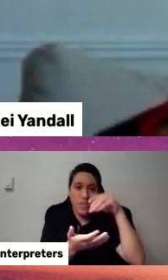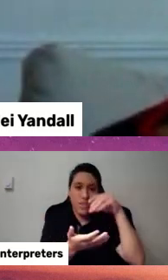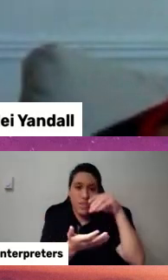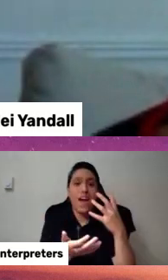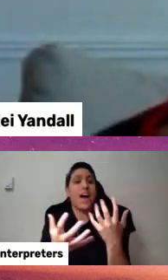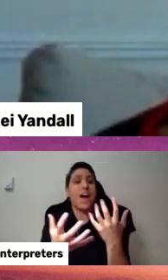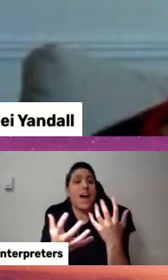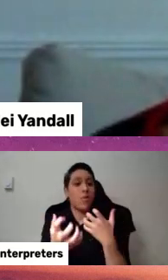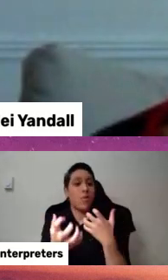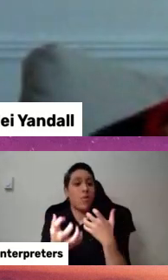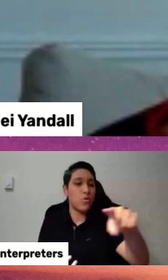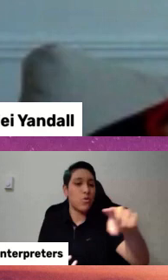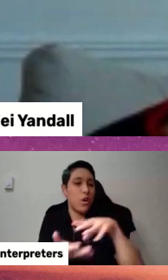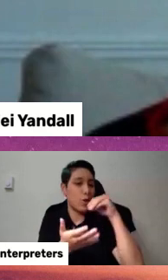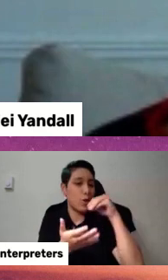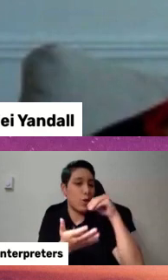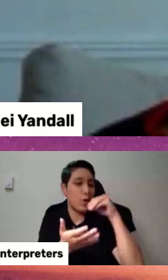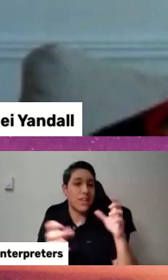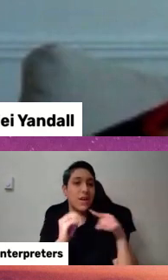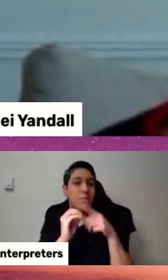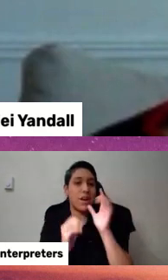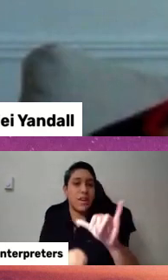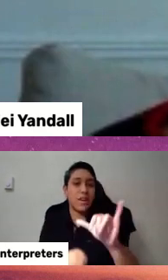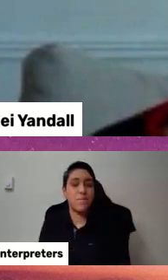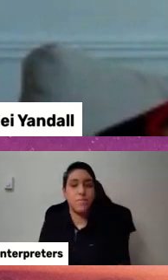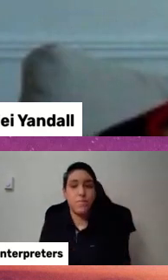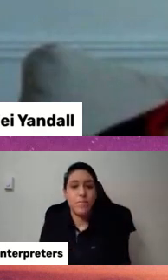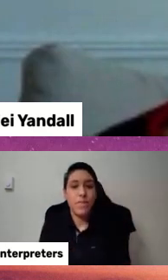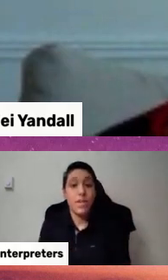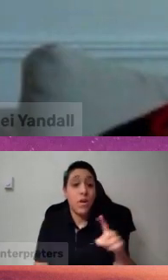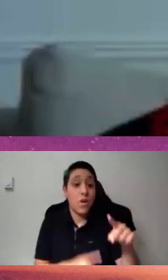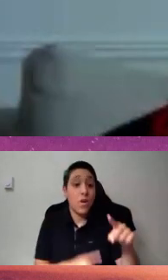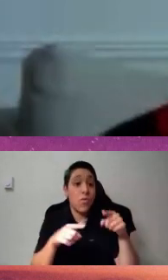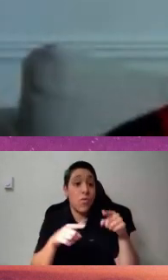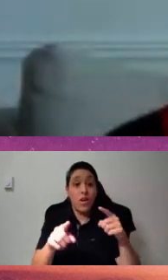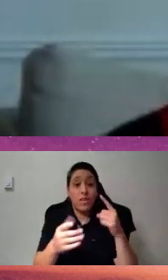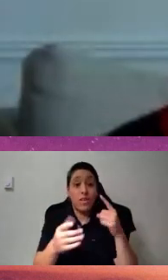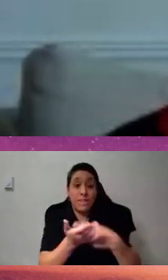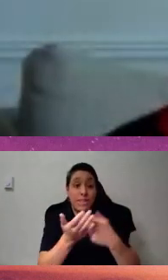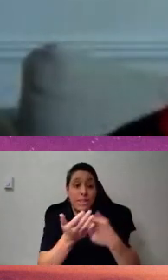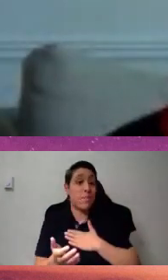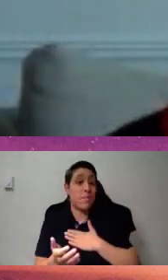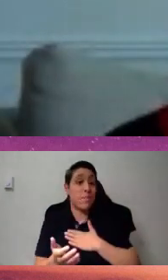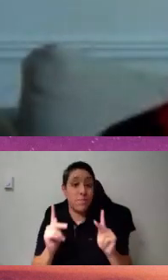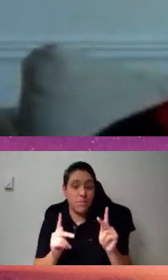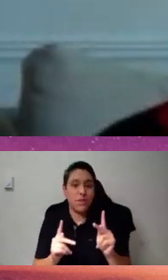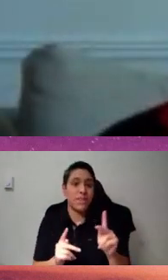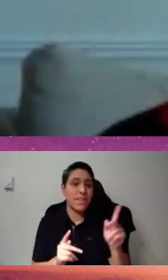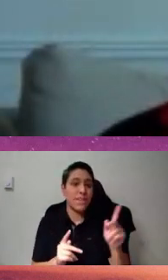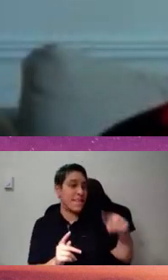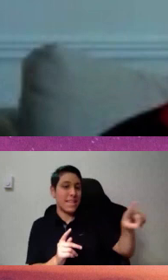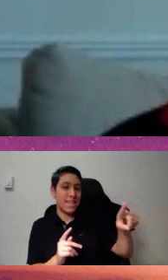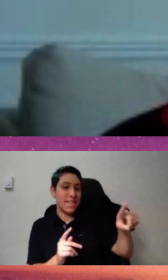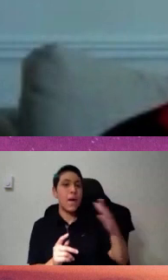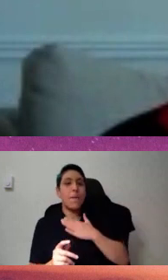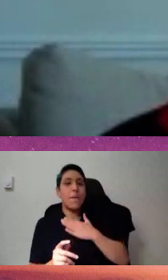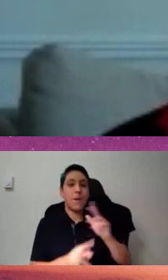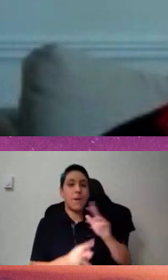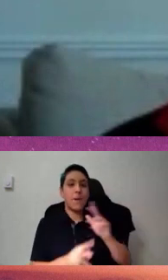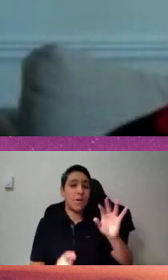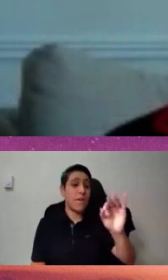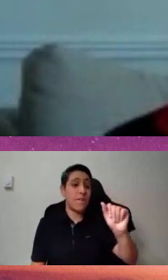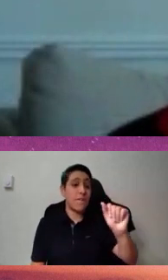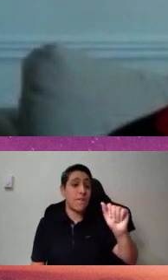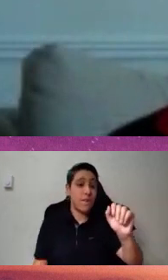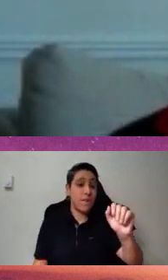that. And so in talking about my people, those are my people, Fa'afafine and the Fa'atane, the